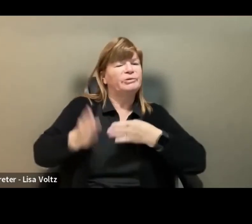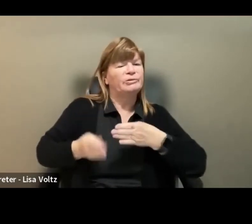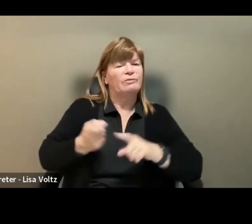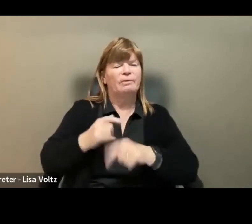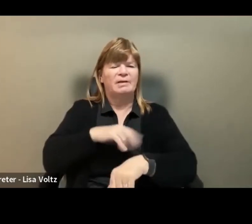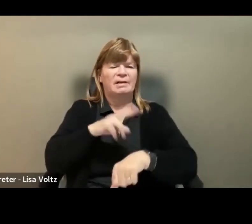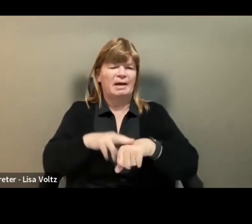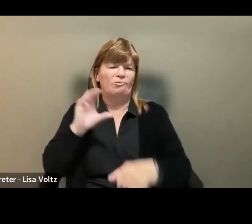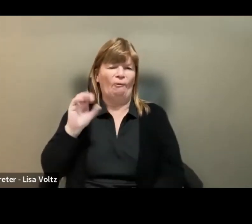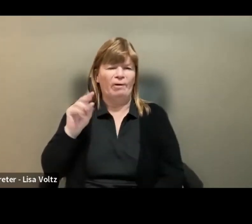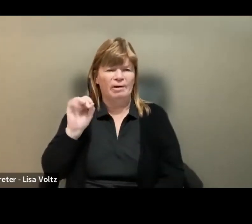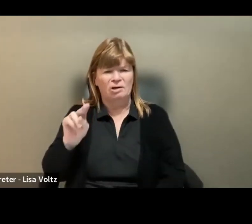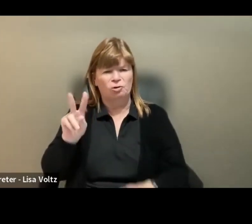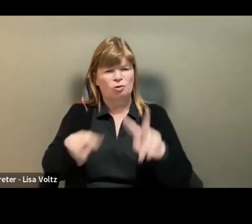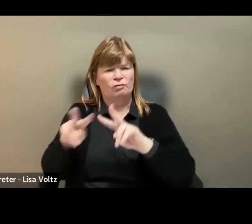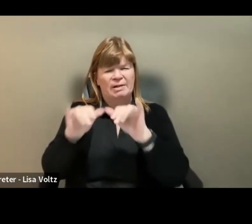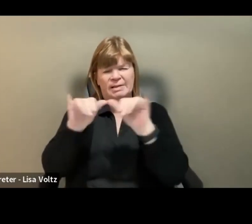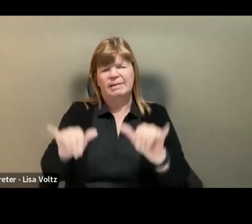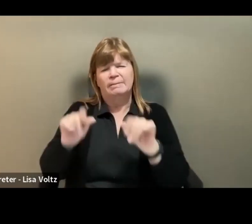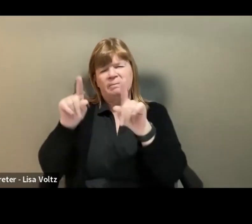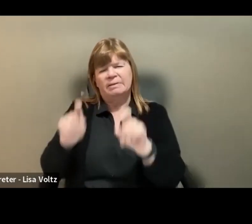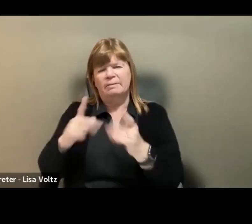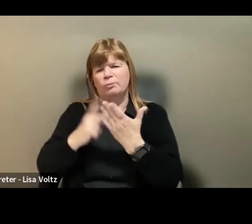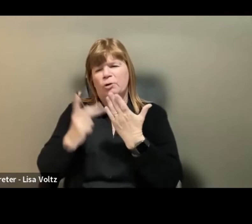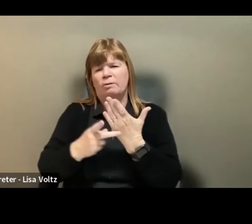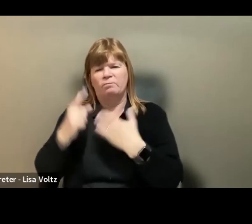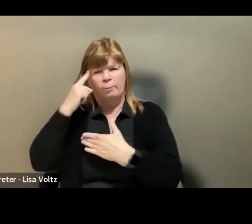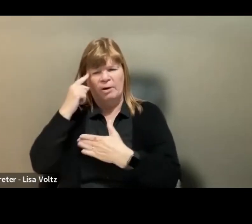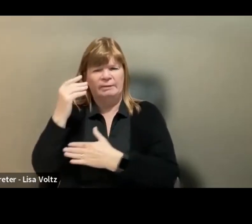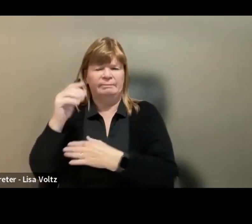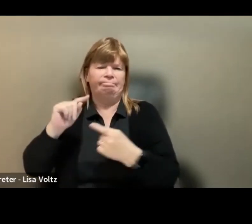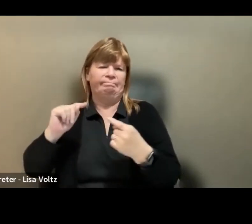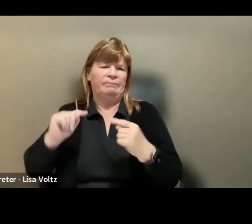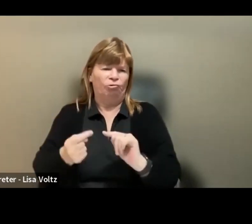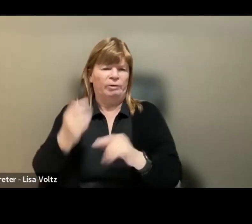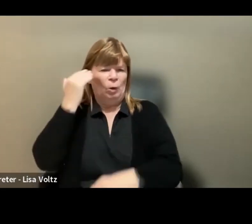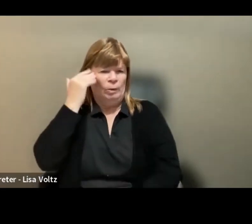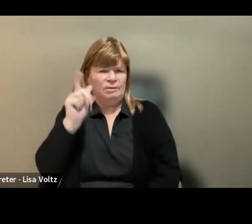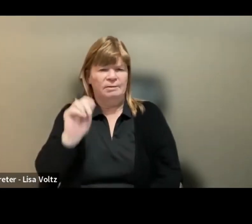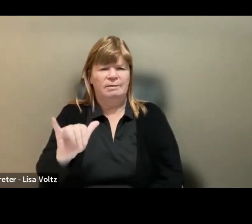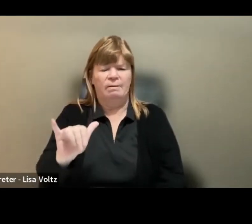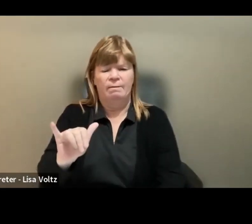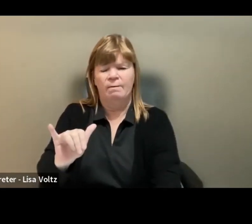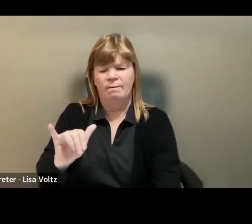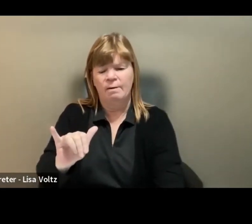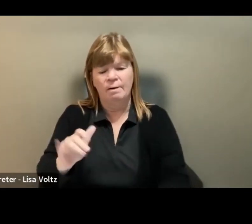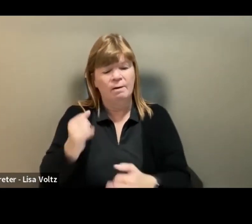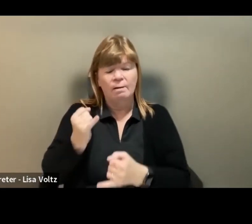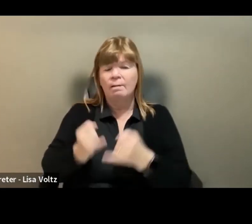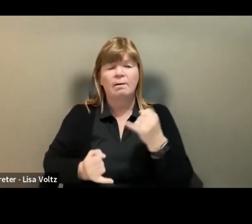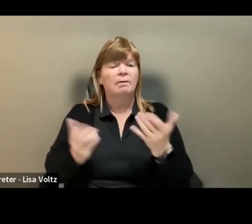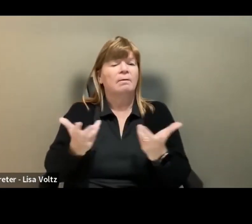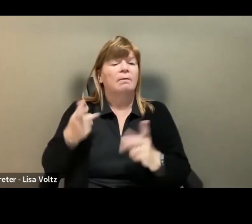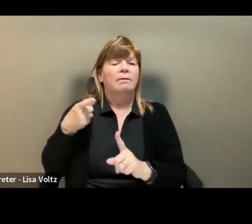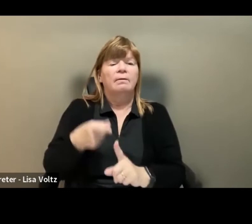National Concussion Surveillance System pilot for Brain Injury Awareness Day. And I'd like to close by